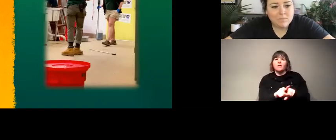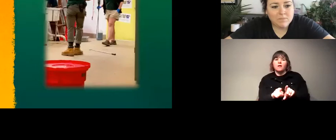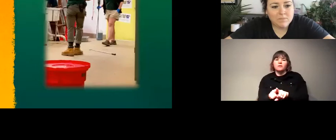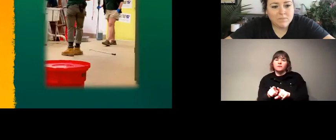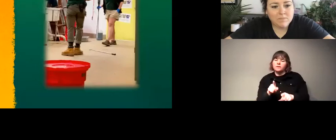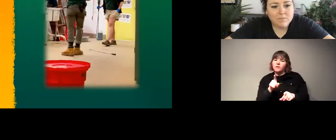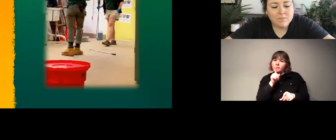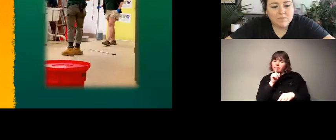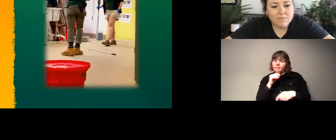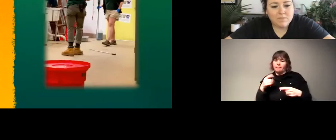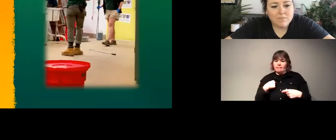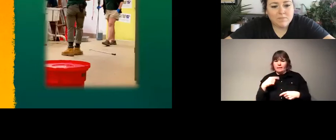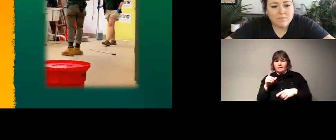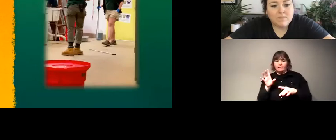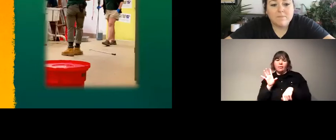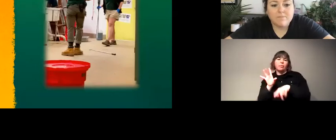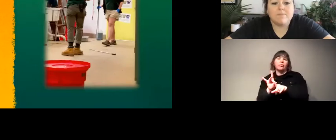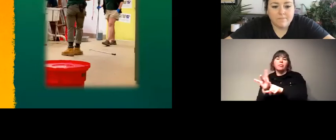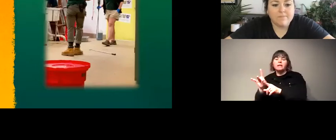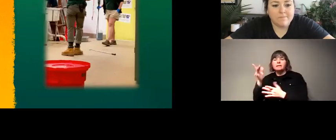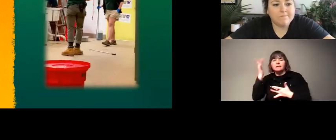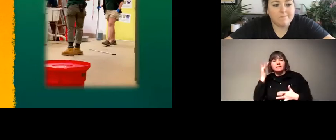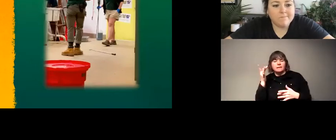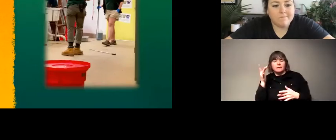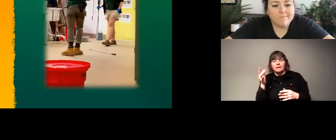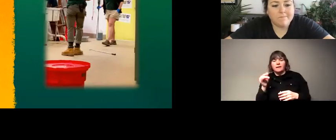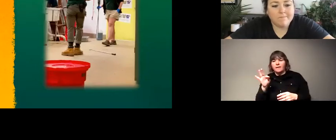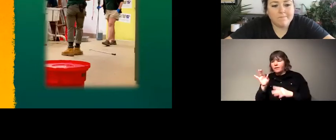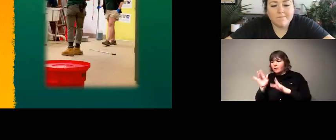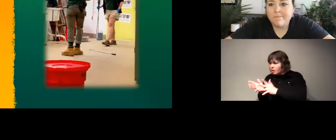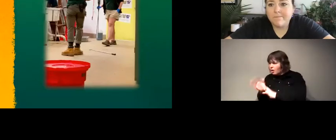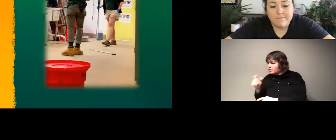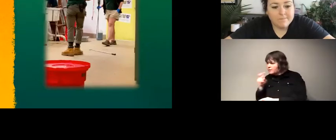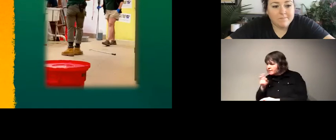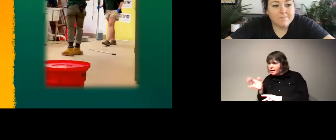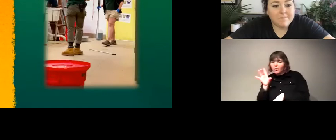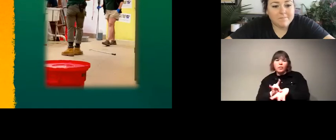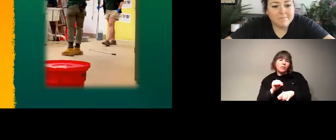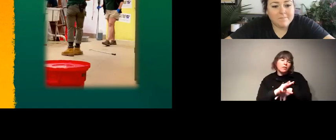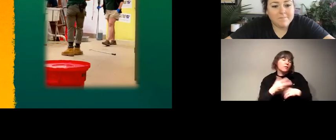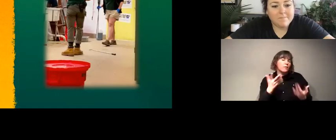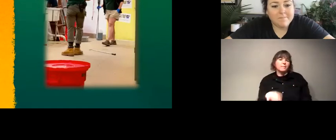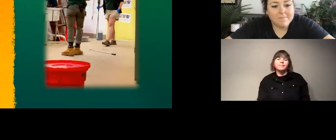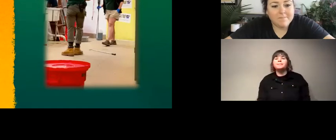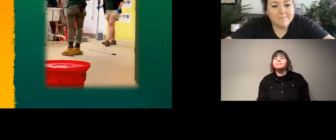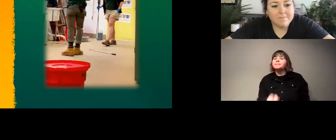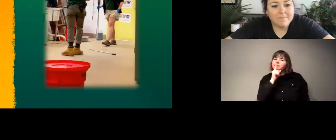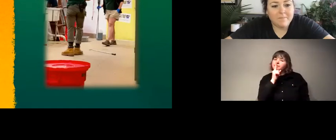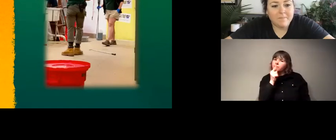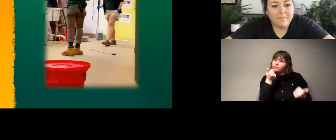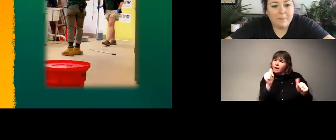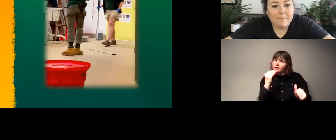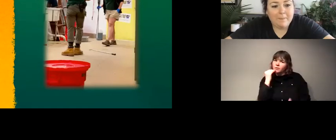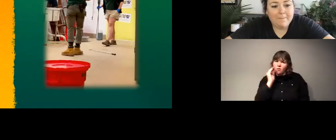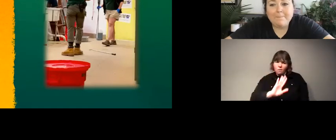sick in case I have to do it with multiple snakes in one day. But yeah, that's a pretty fun part of the job. I don't recommend anyone trying this